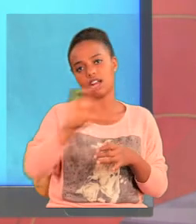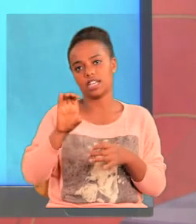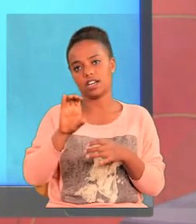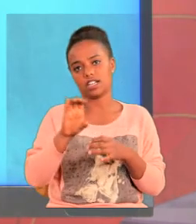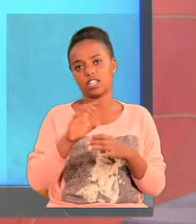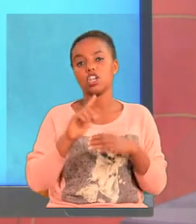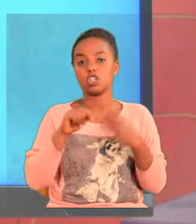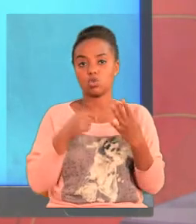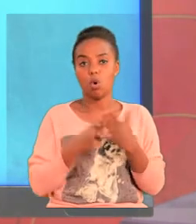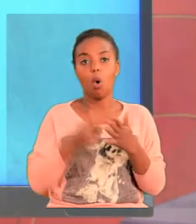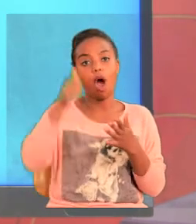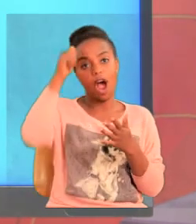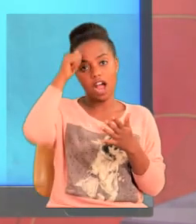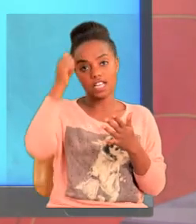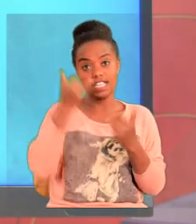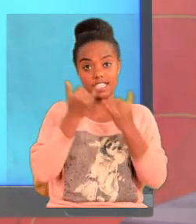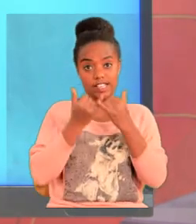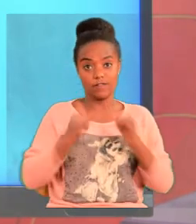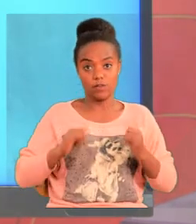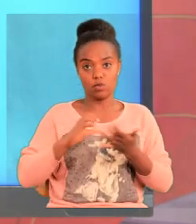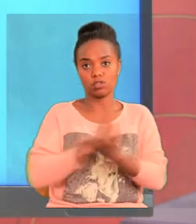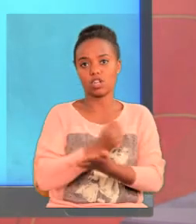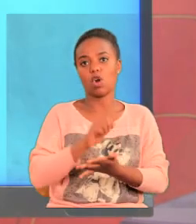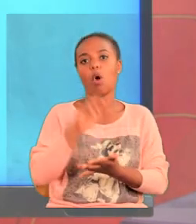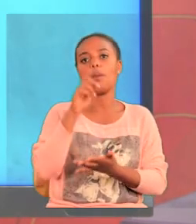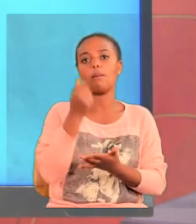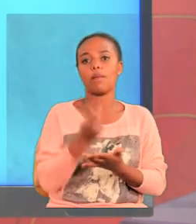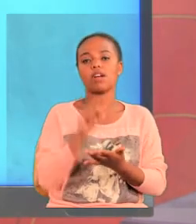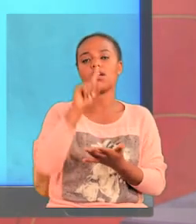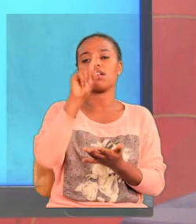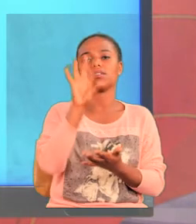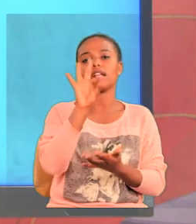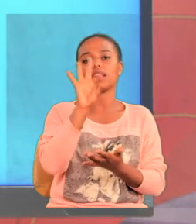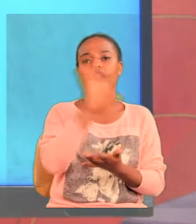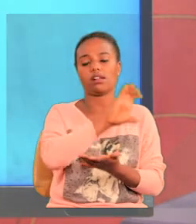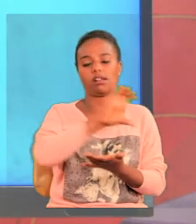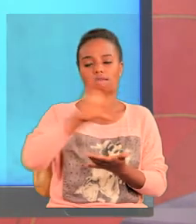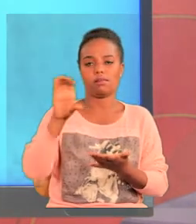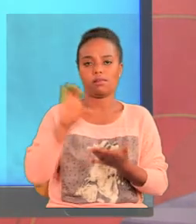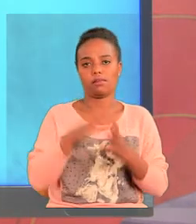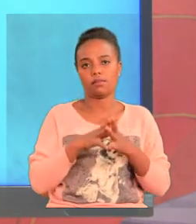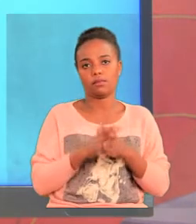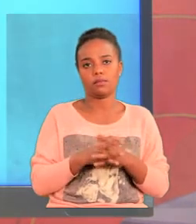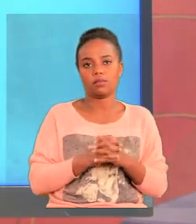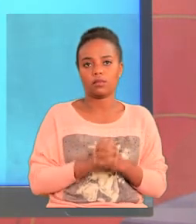Therefore, Ali's share is this birr 900.